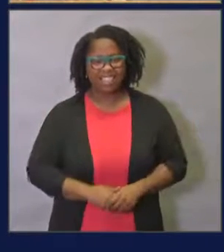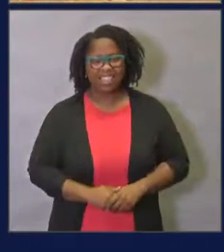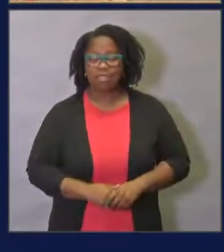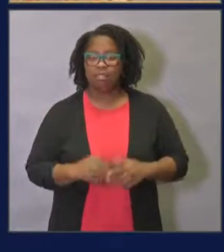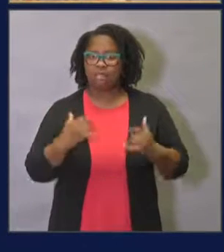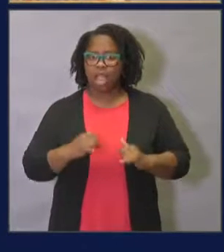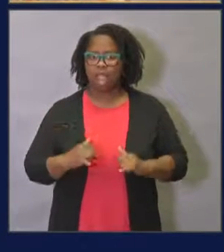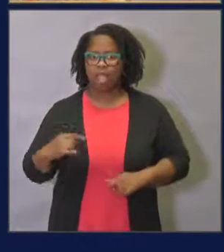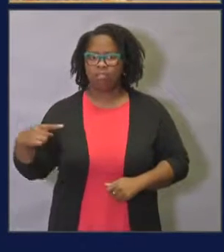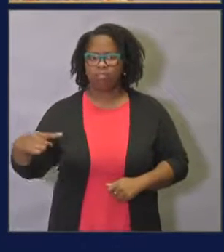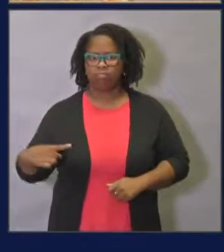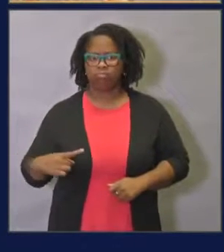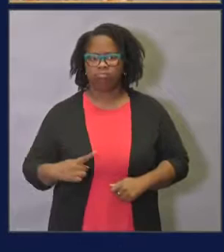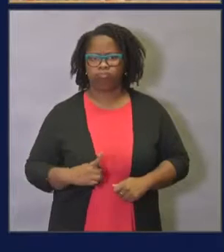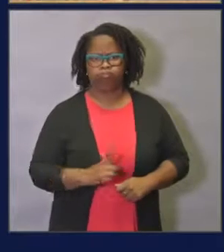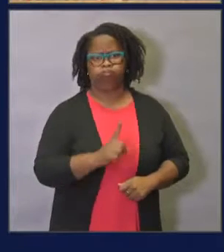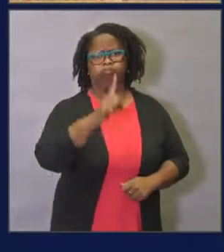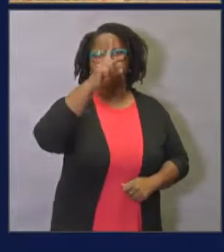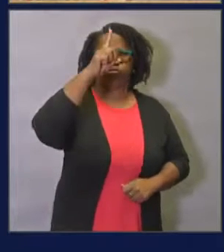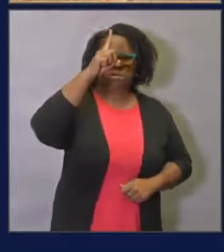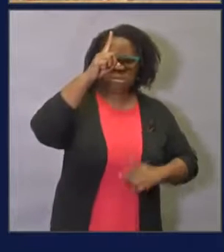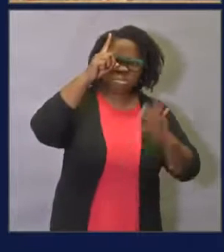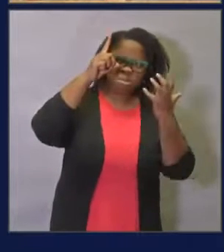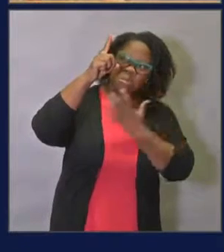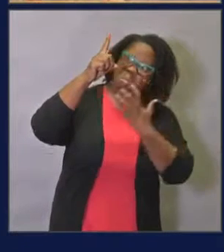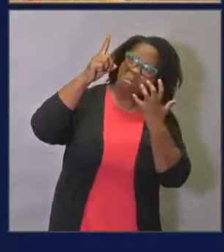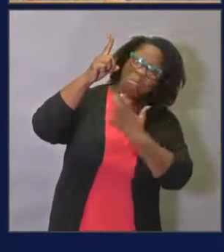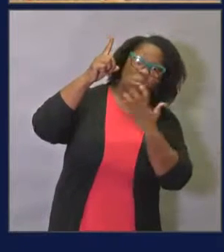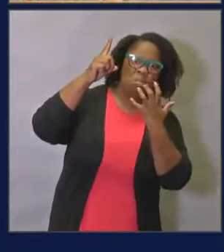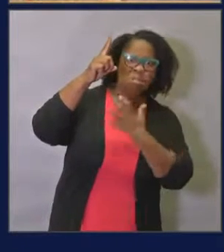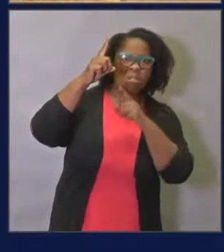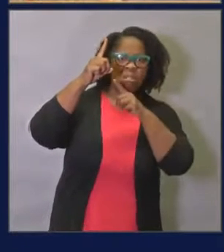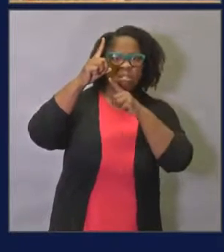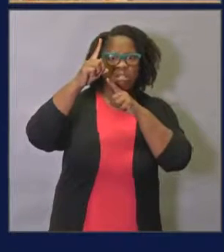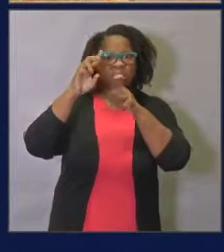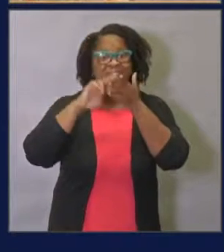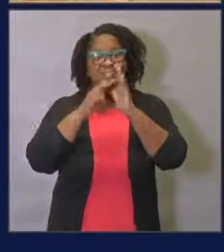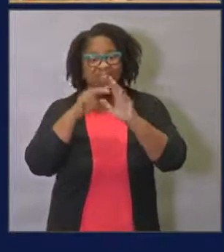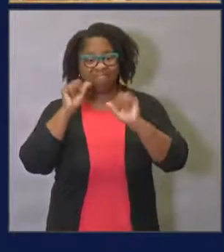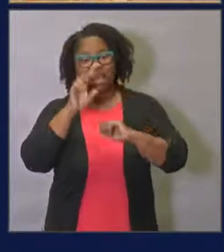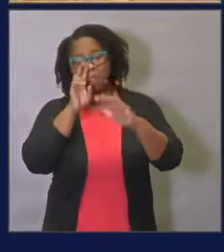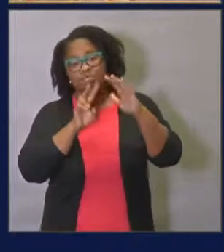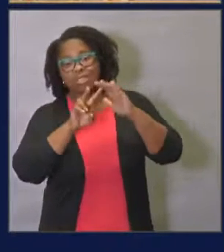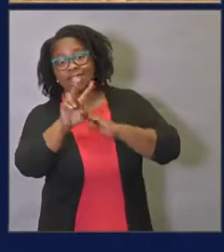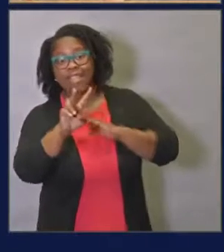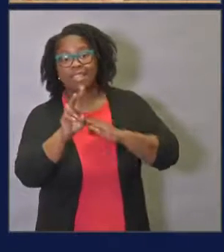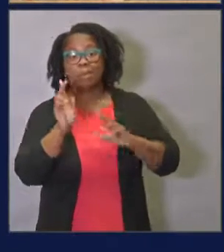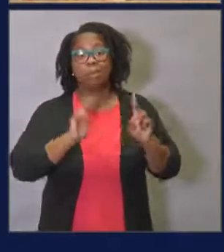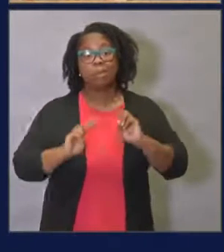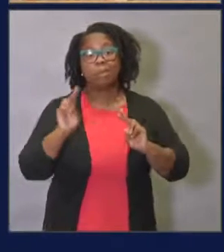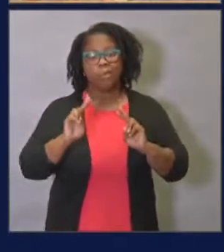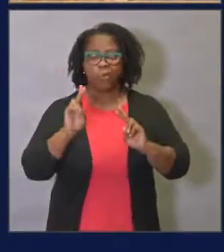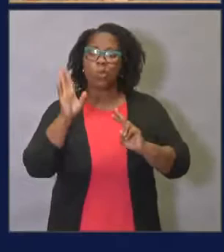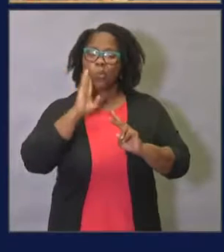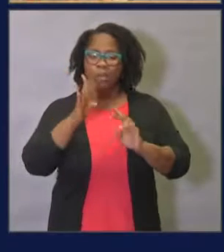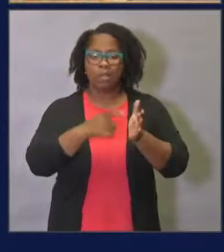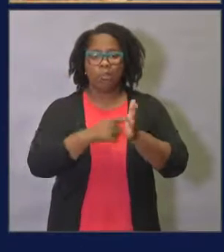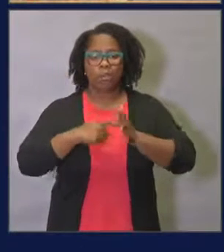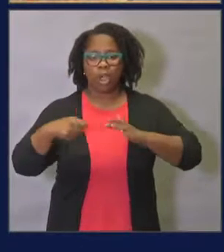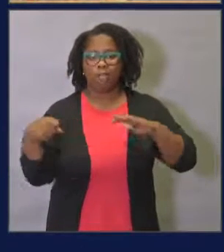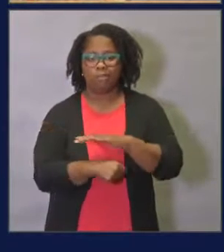climbing, we can, with a high degree of certainty, predict future increases in the number of people that are going to require